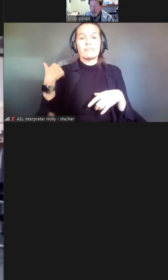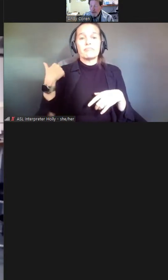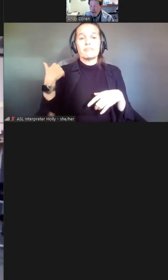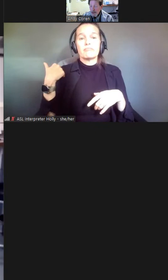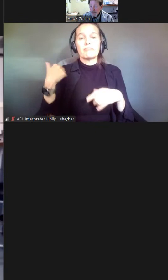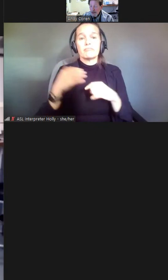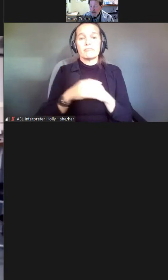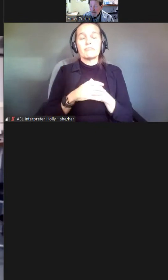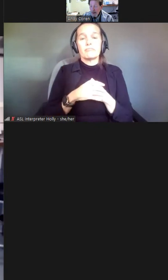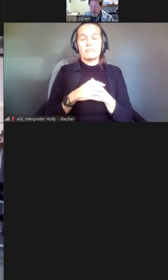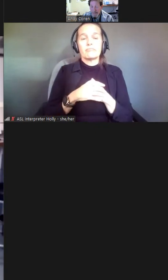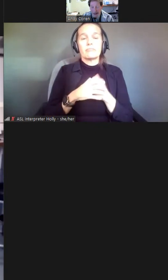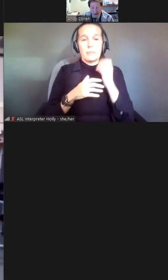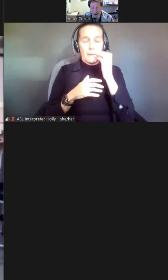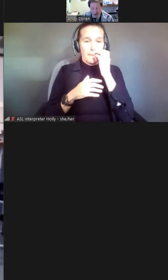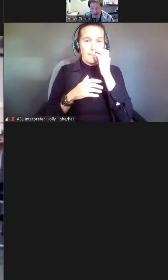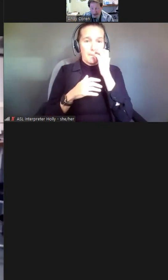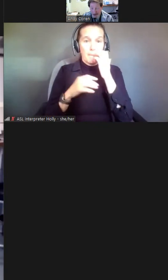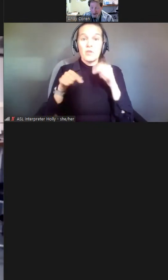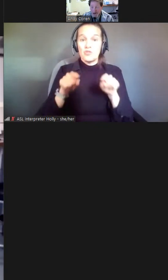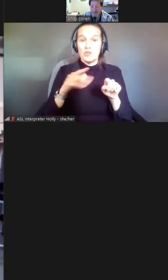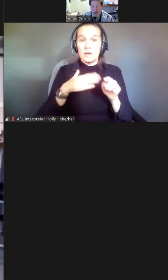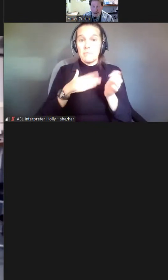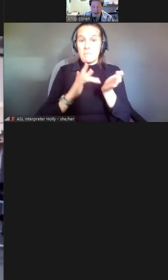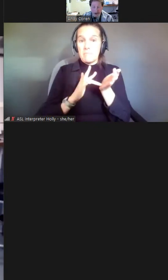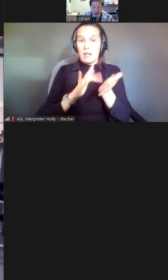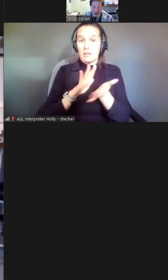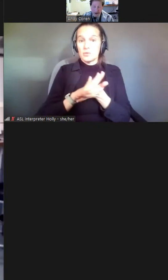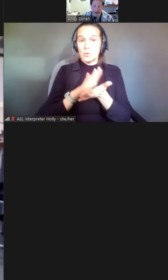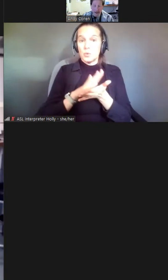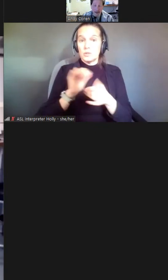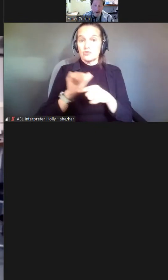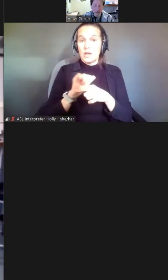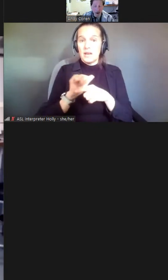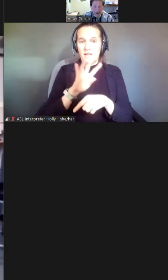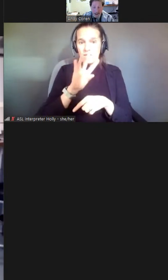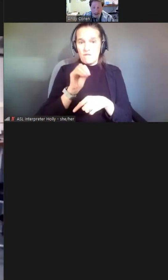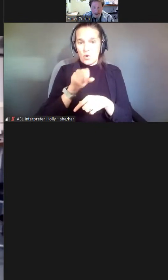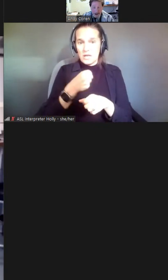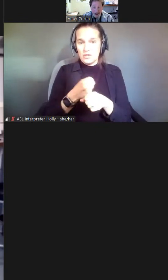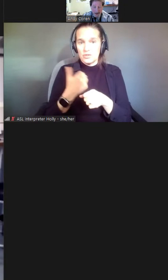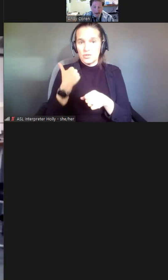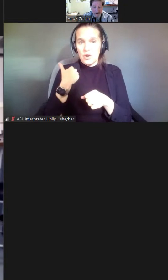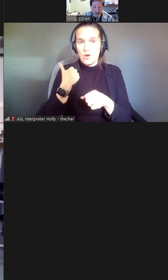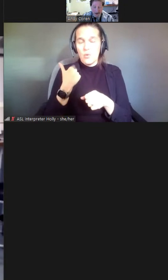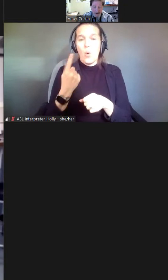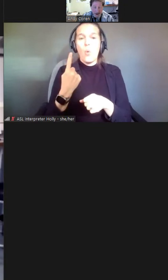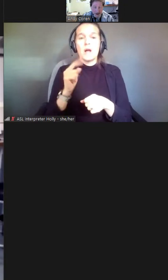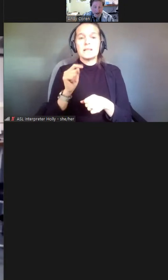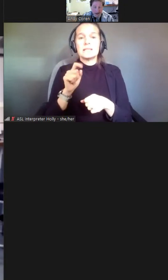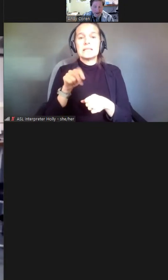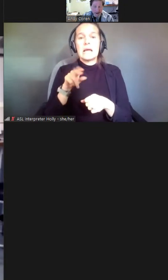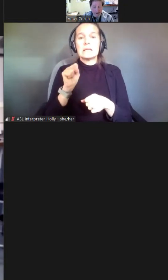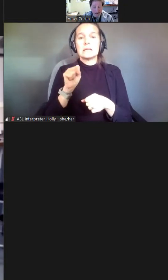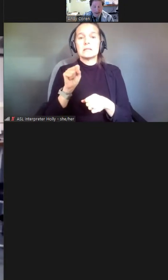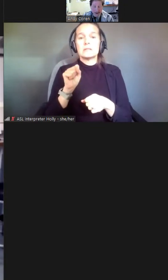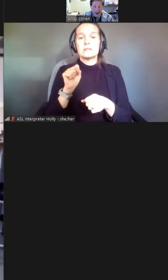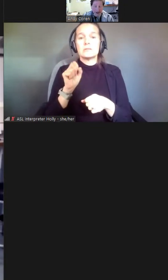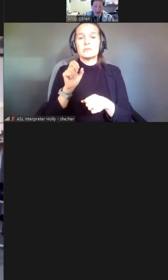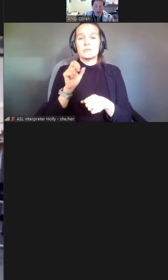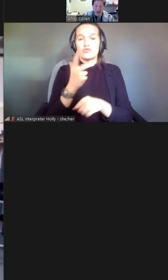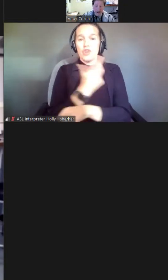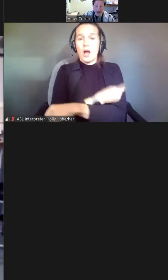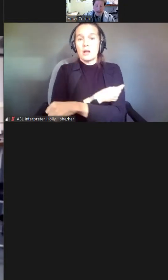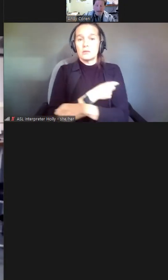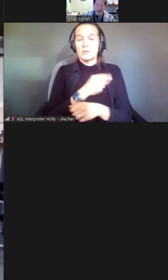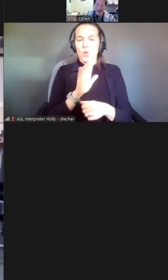when I was in my medical training just 40 years ago, one tetanus shot, your series of tetanus